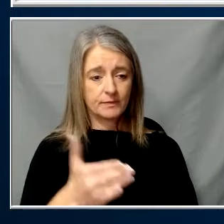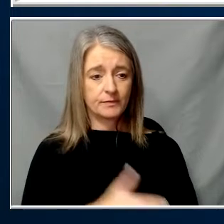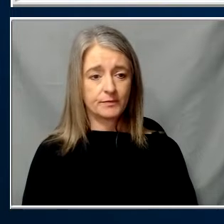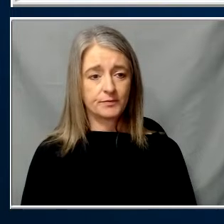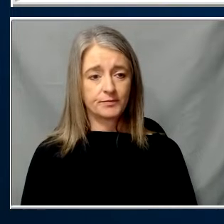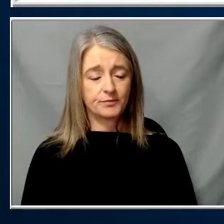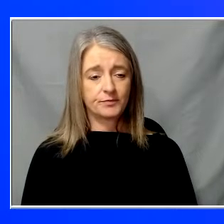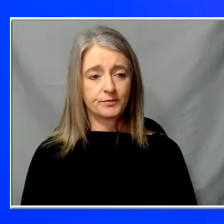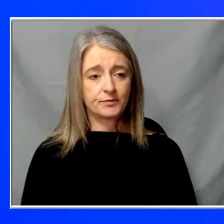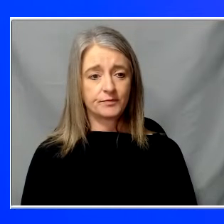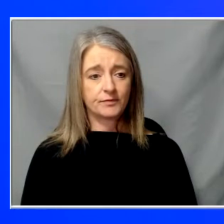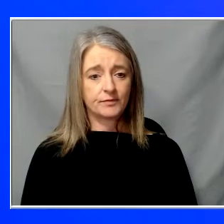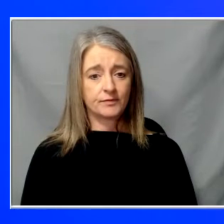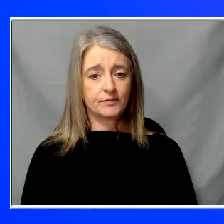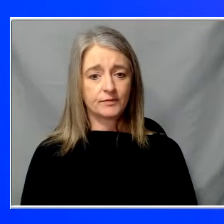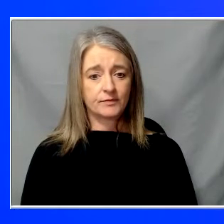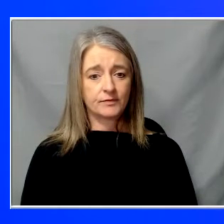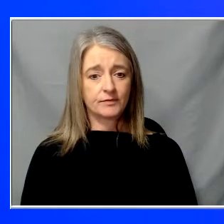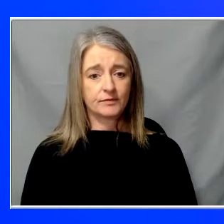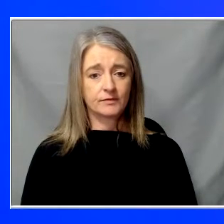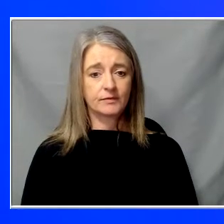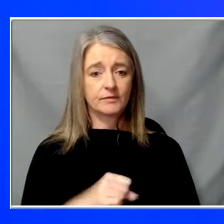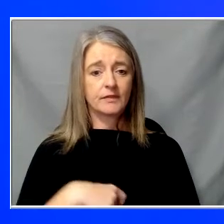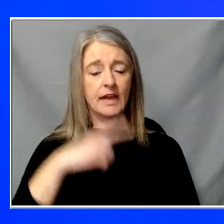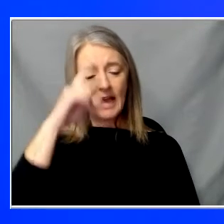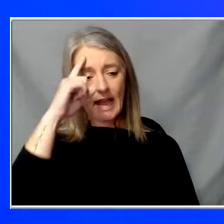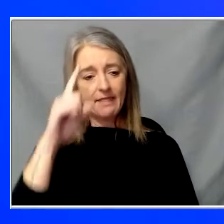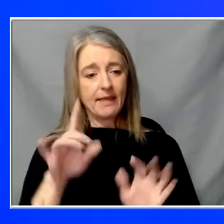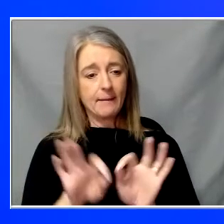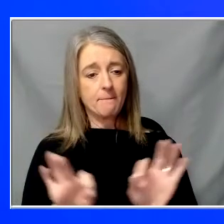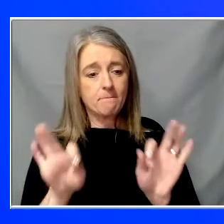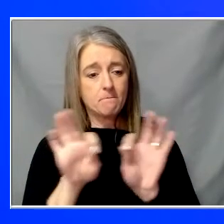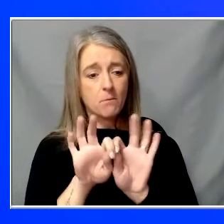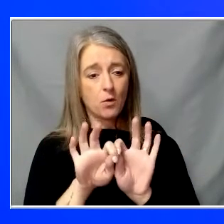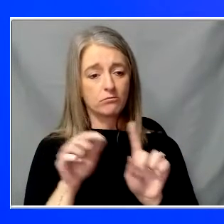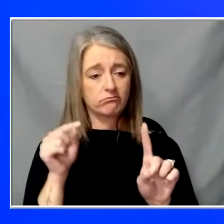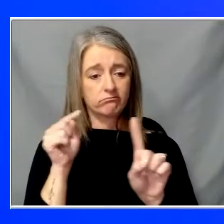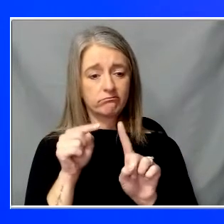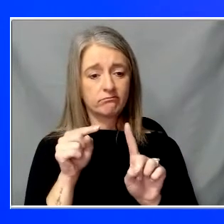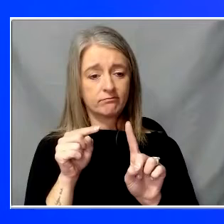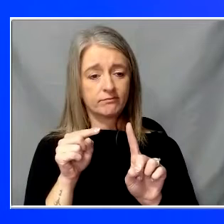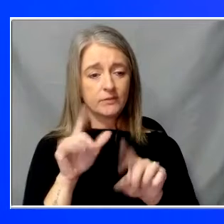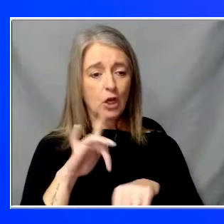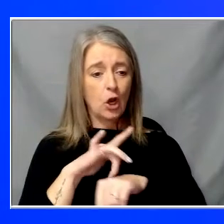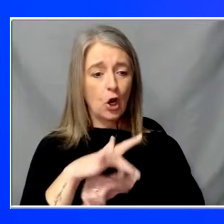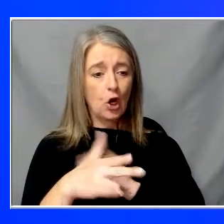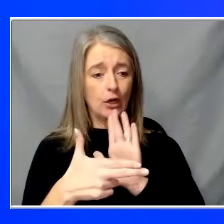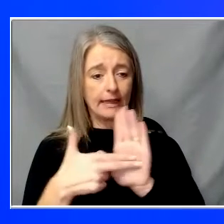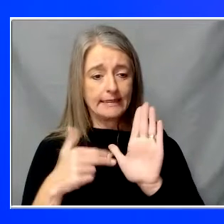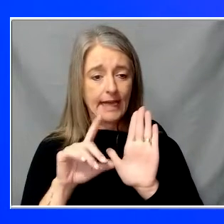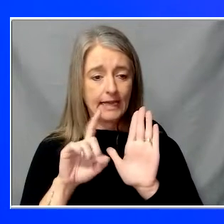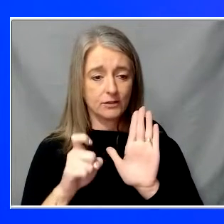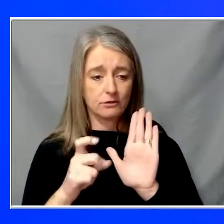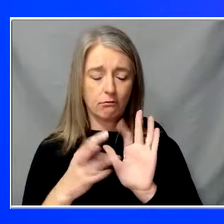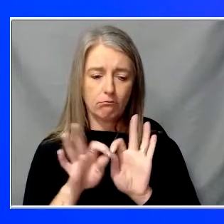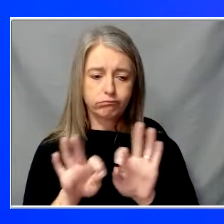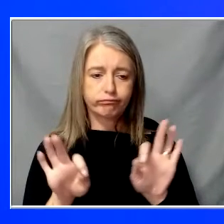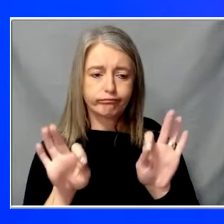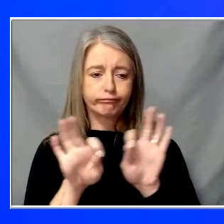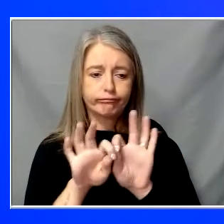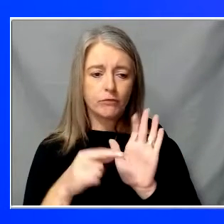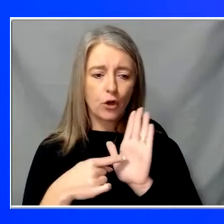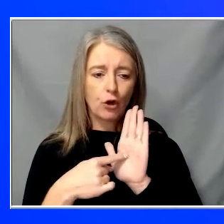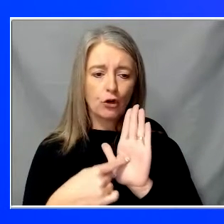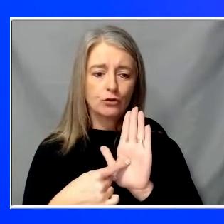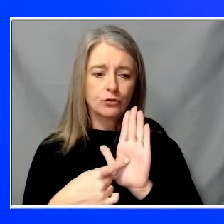Yep. Final thoughts from you. Oh yeah, I think the most important, the question is early diagnosis is very important, early sign is